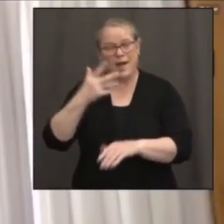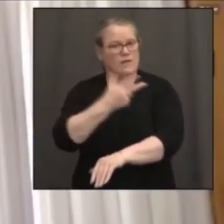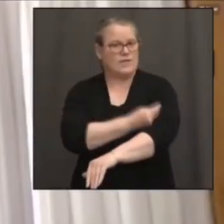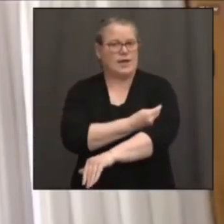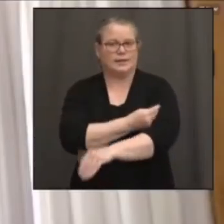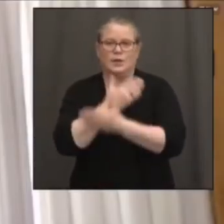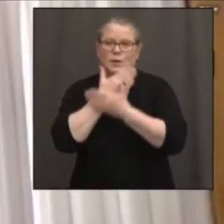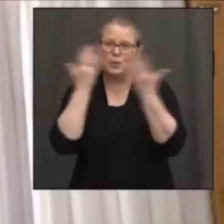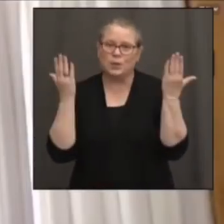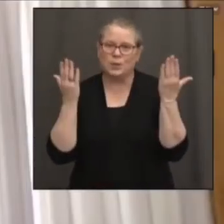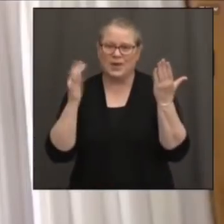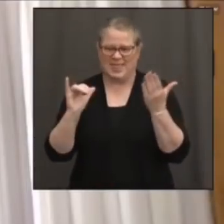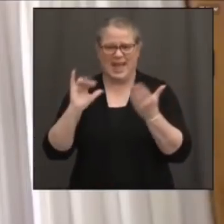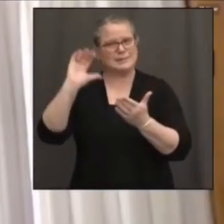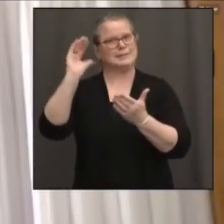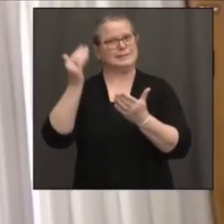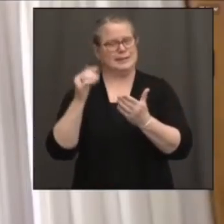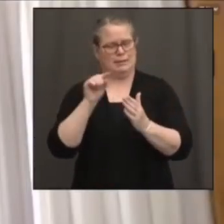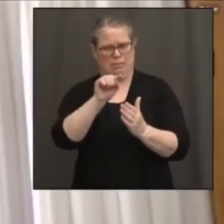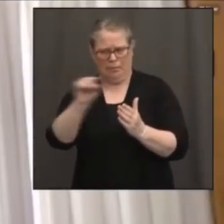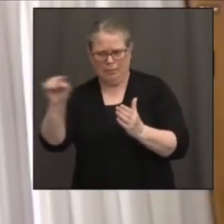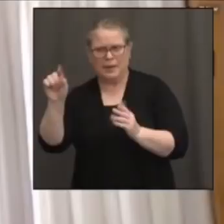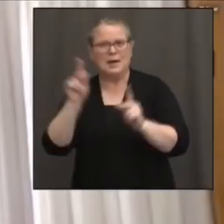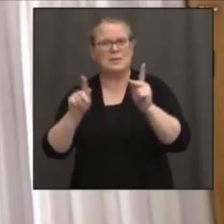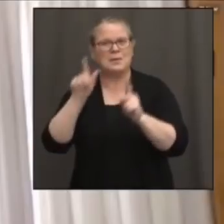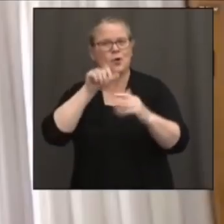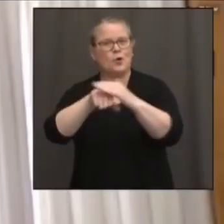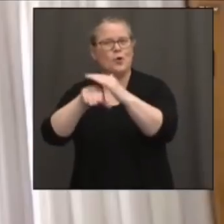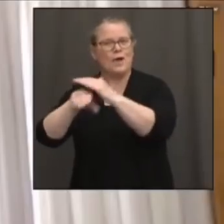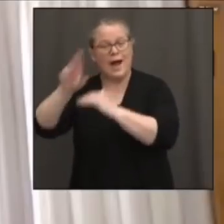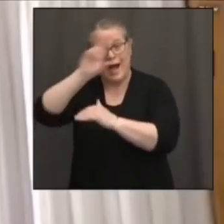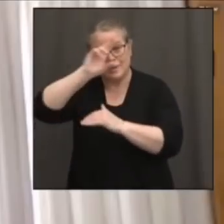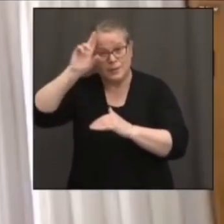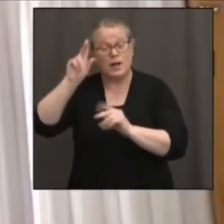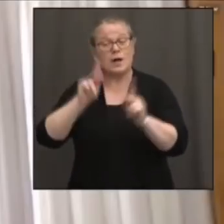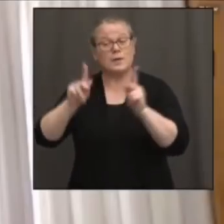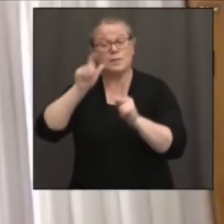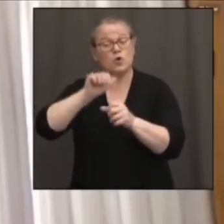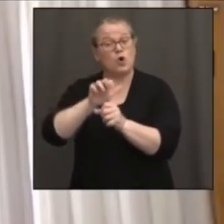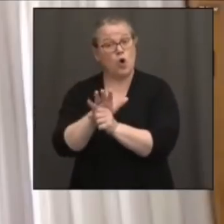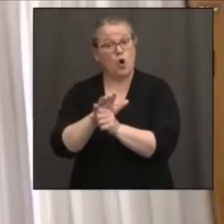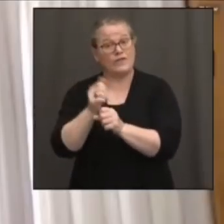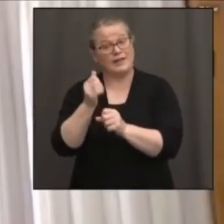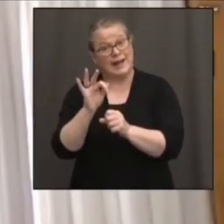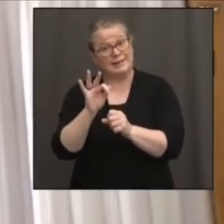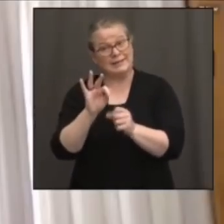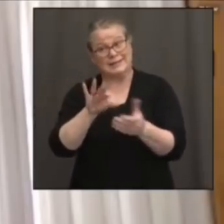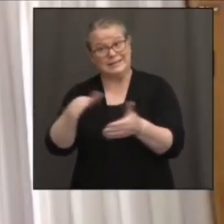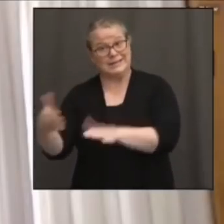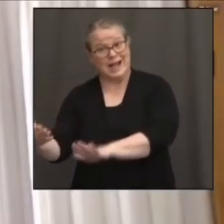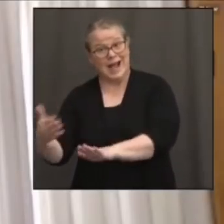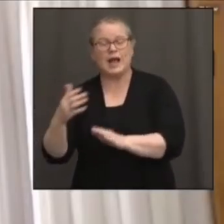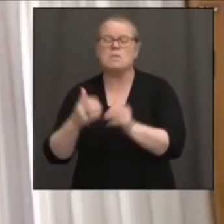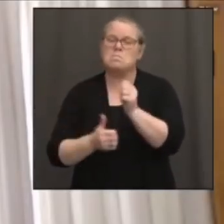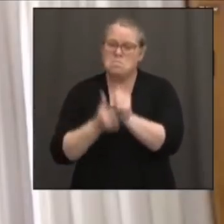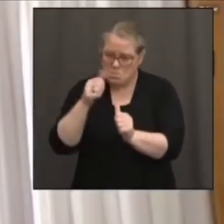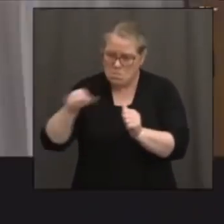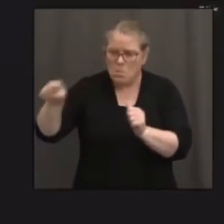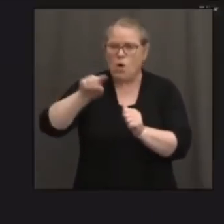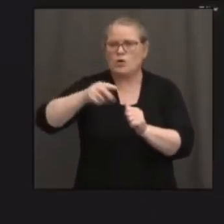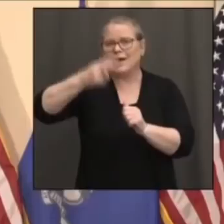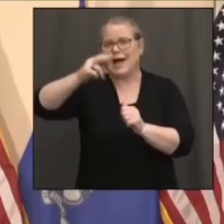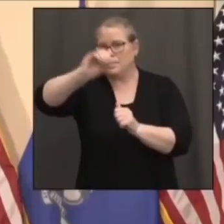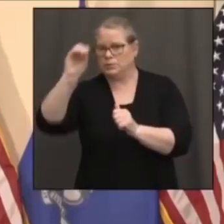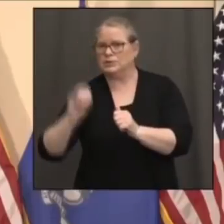at this point. The people who are hospitalized and people who pass away from COVID-19 is overwhelmingly it's people who are not vaccinated. When